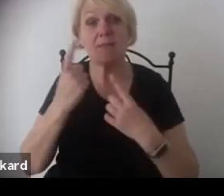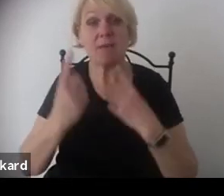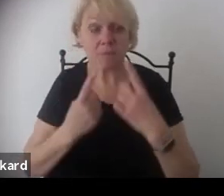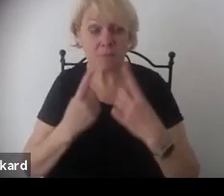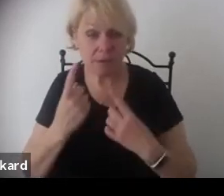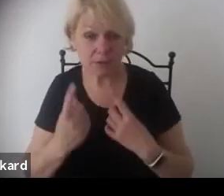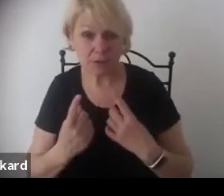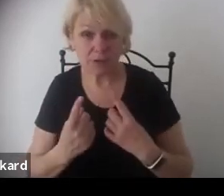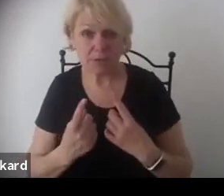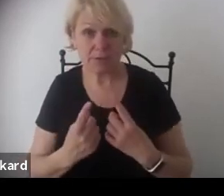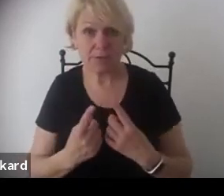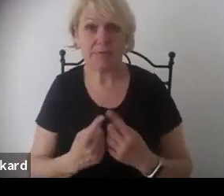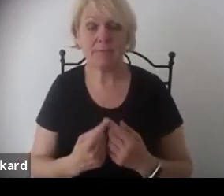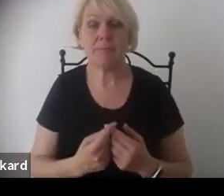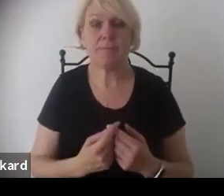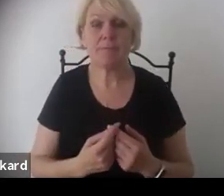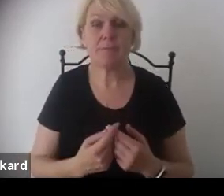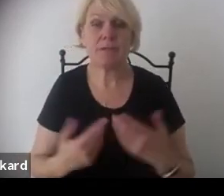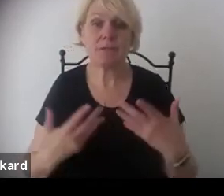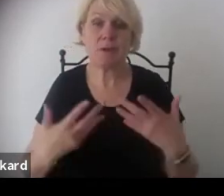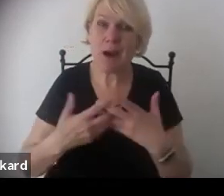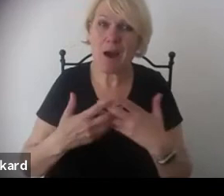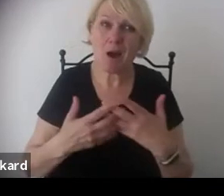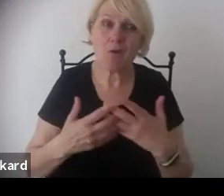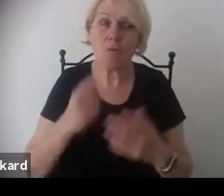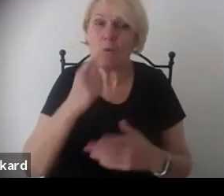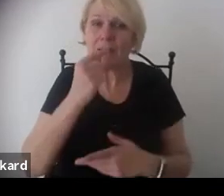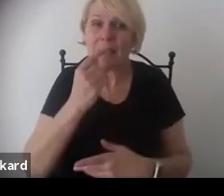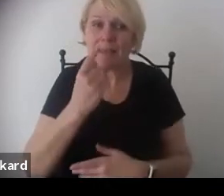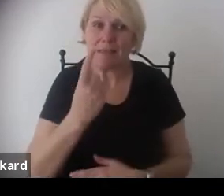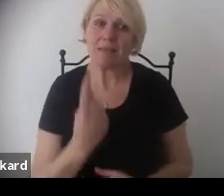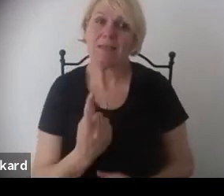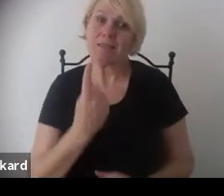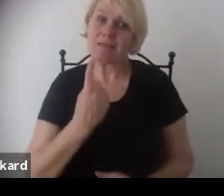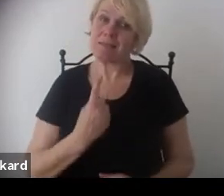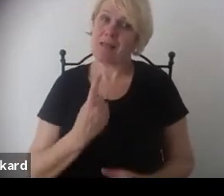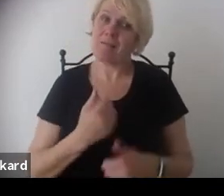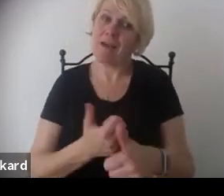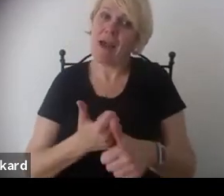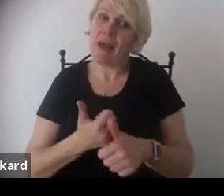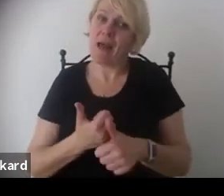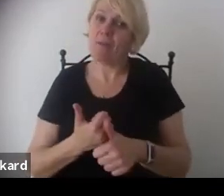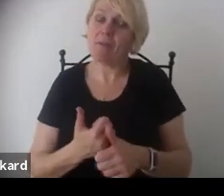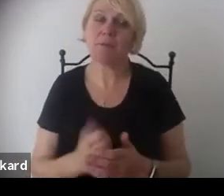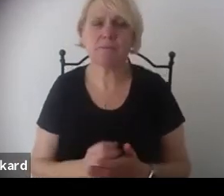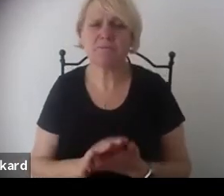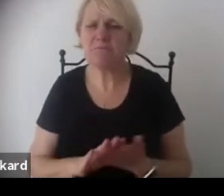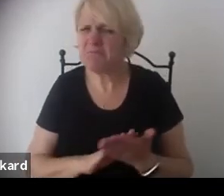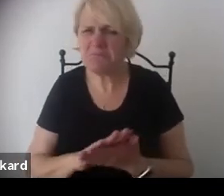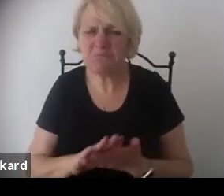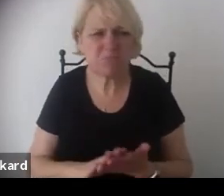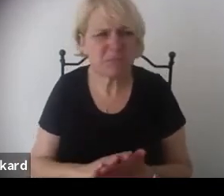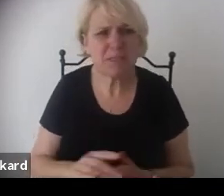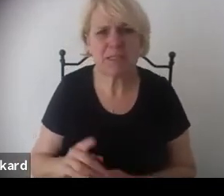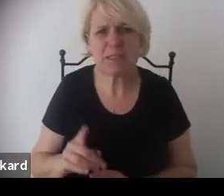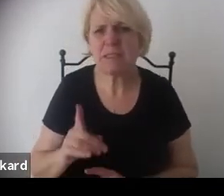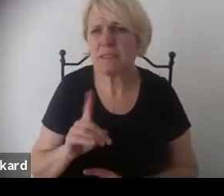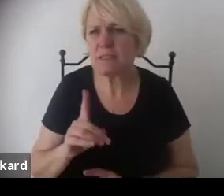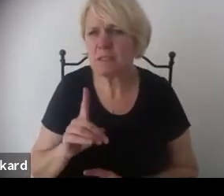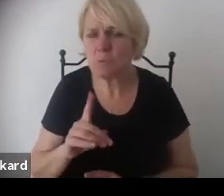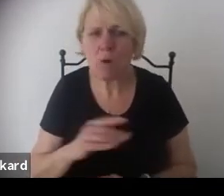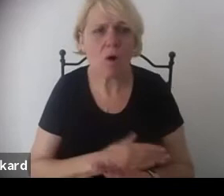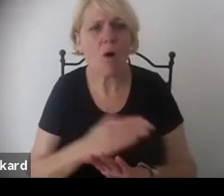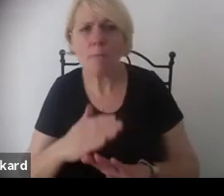of how we can self-help and what it means for us to be in a